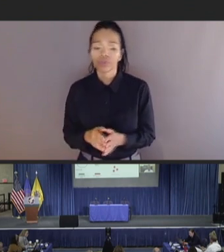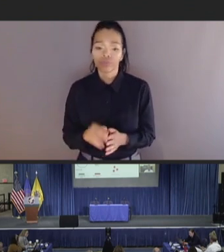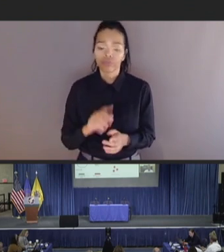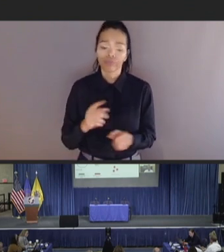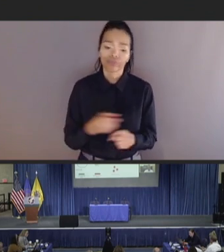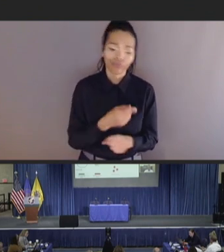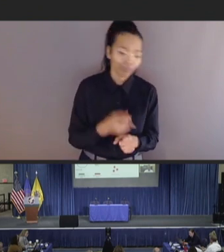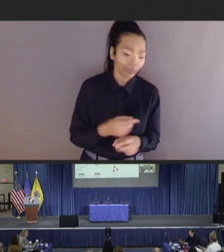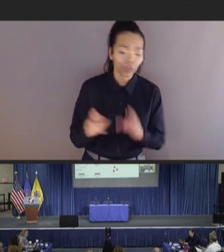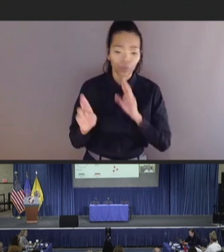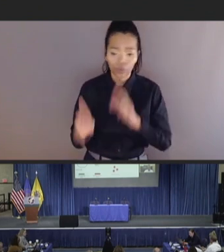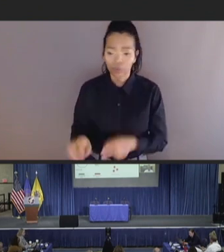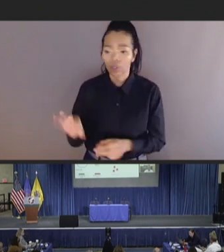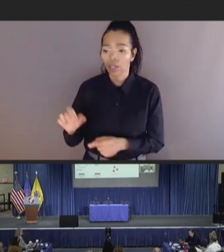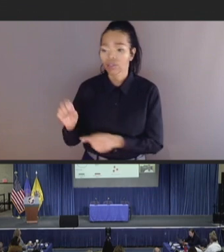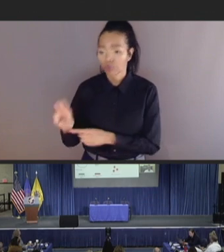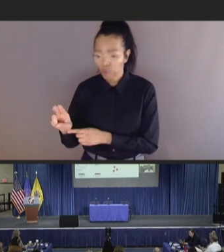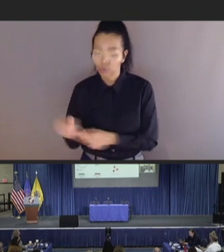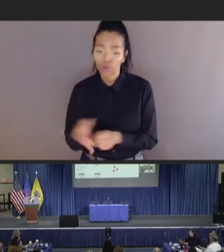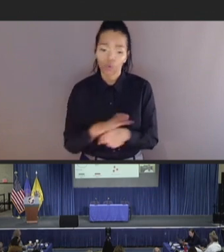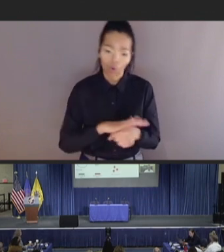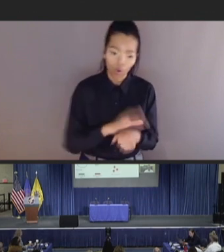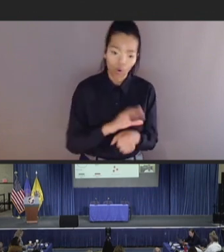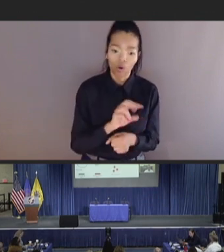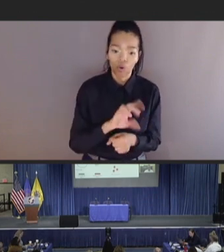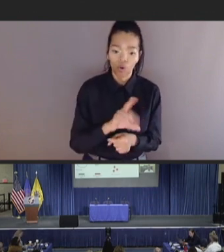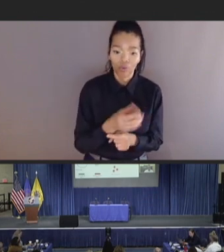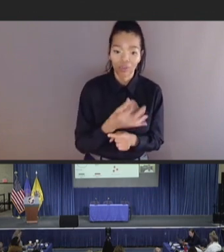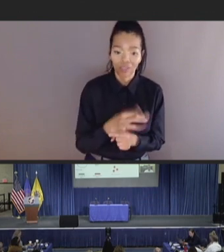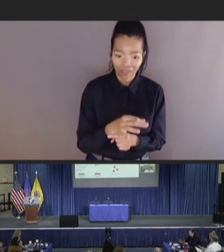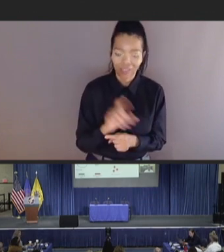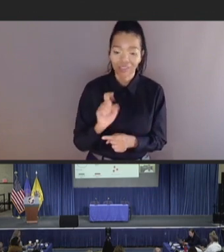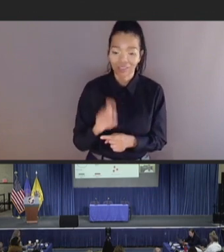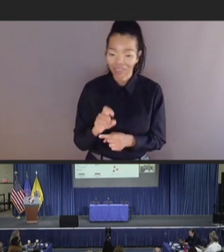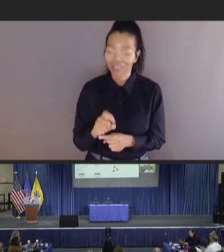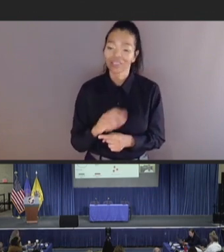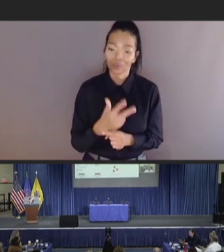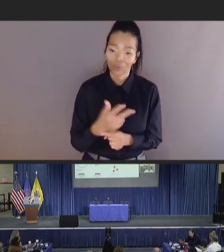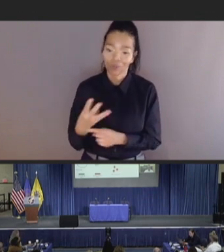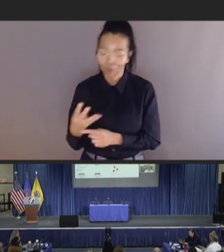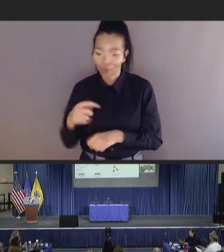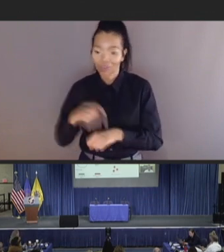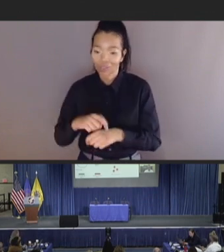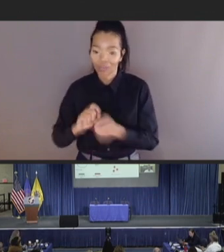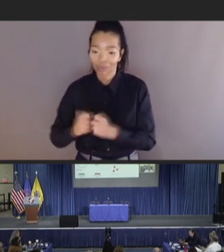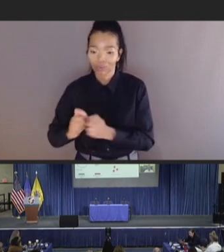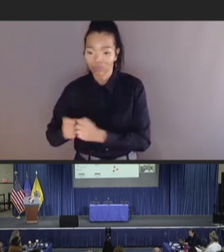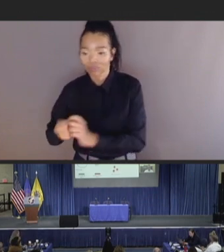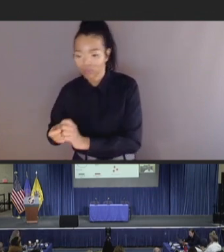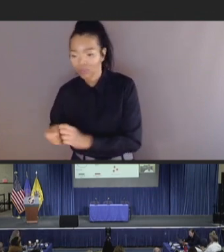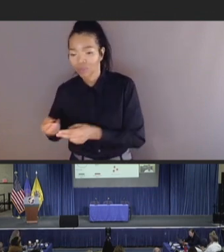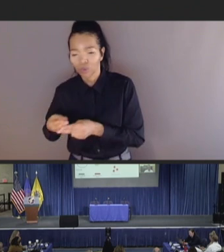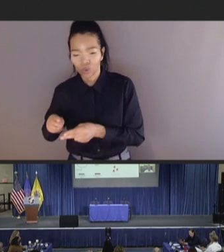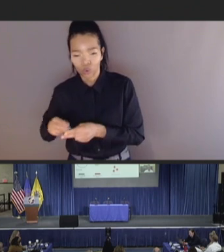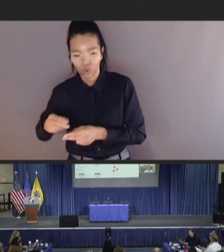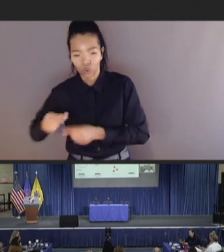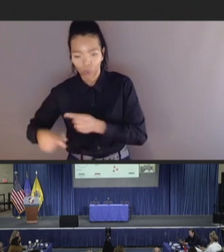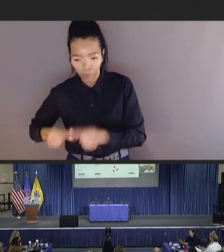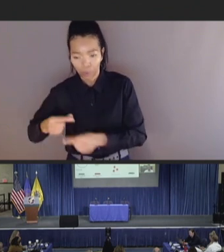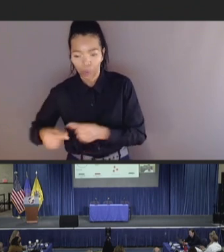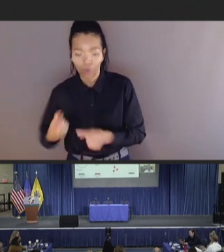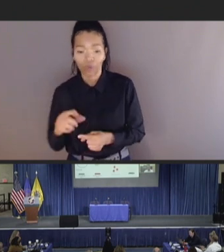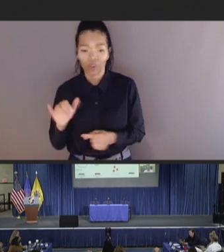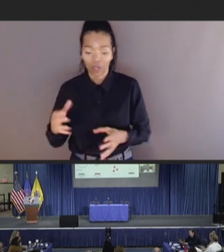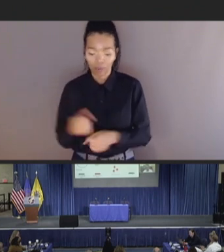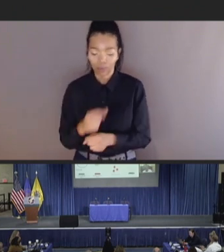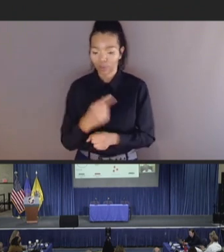or COVID-19, you need to accumulate 3 or 4 mutations. So this is a very short cycle of the GC. One particularity